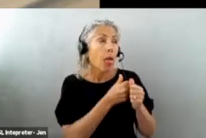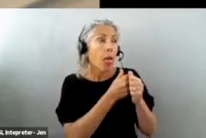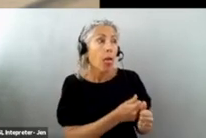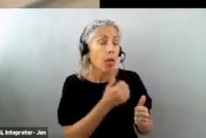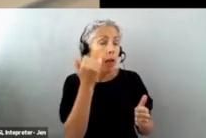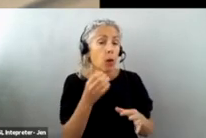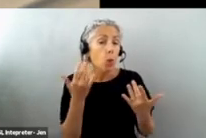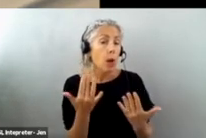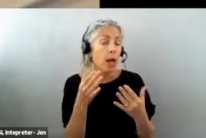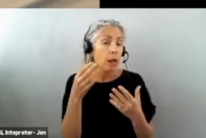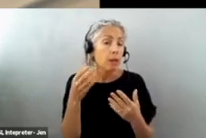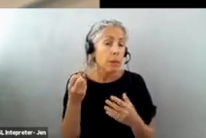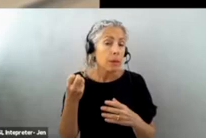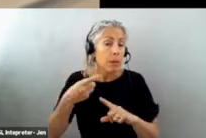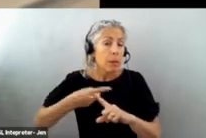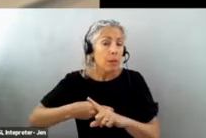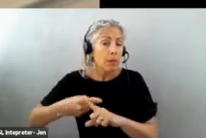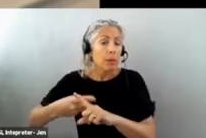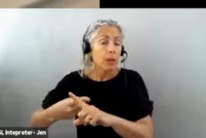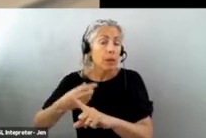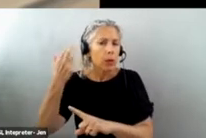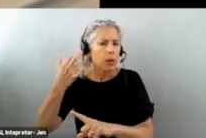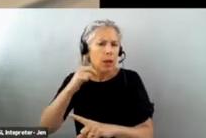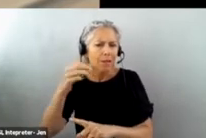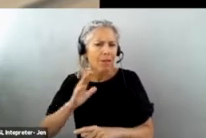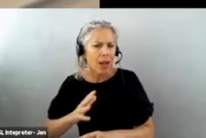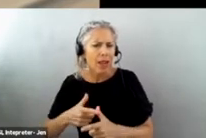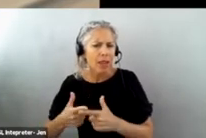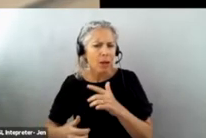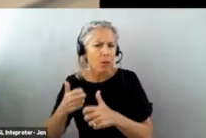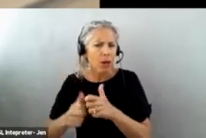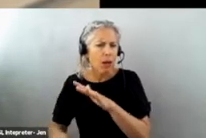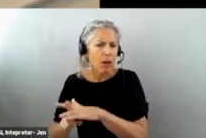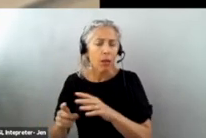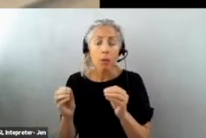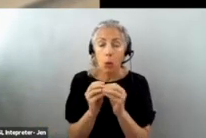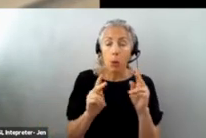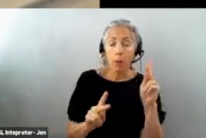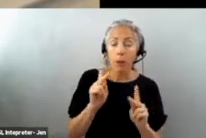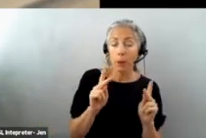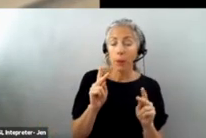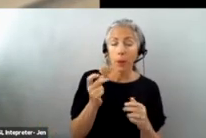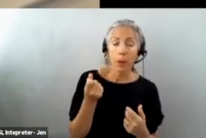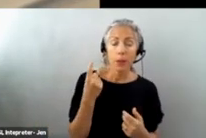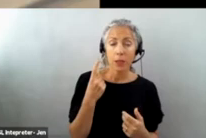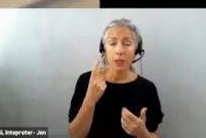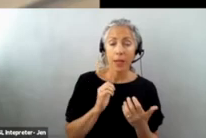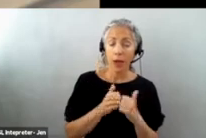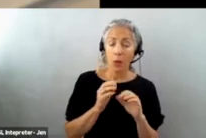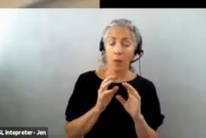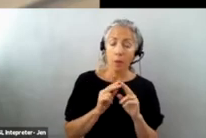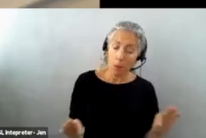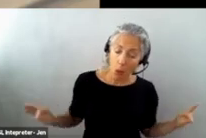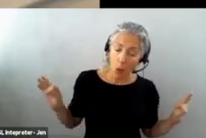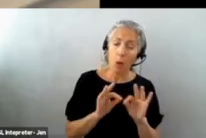would have waited months and months and months to realize maybe it's not fine and there is a problem? So the more people that understand how critical